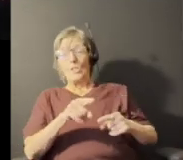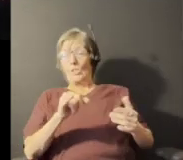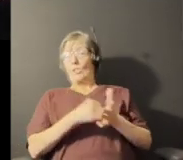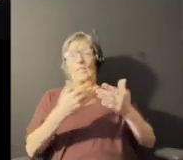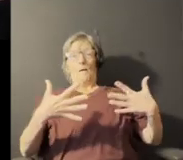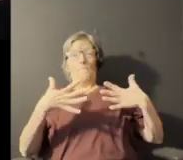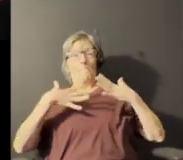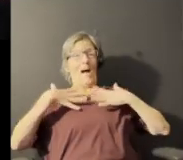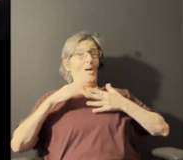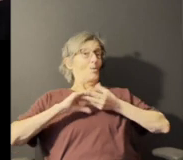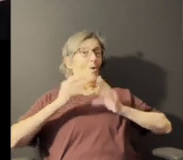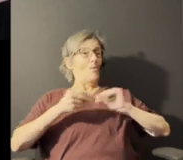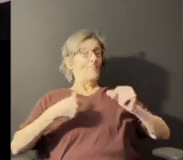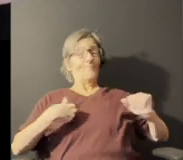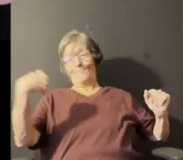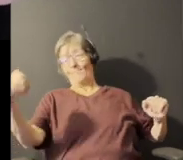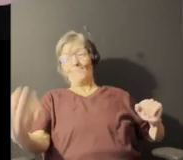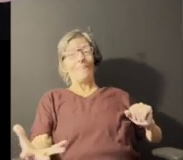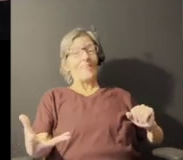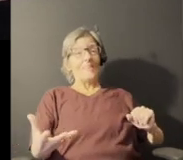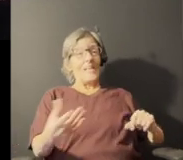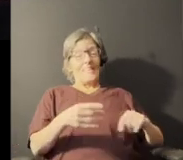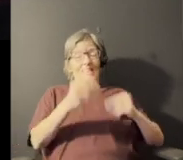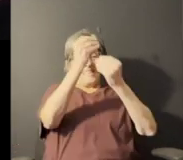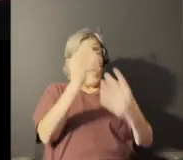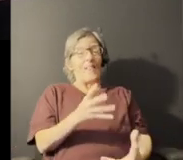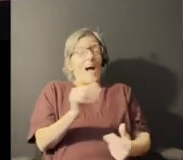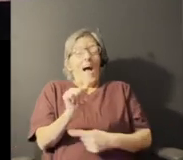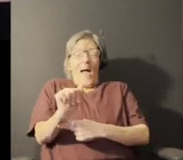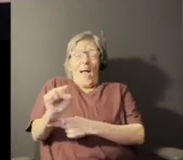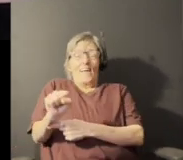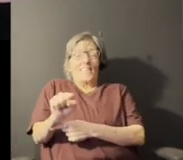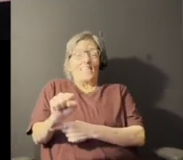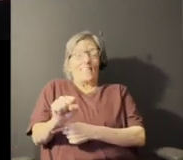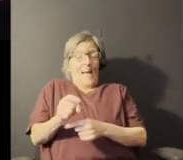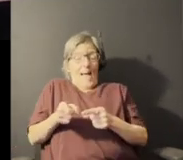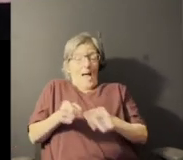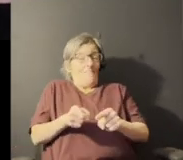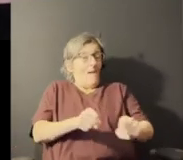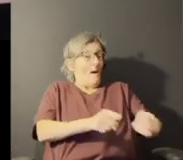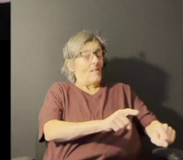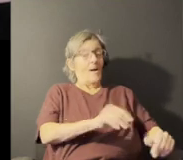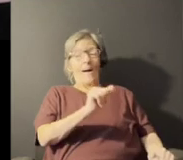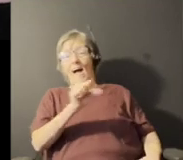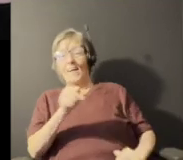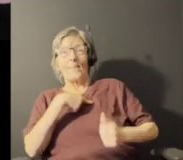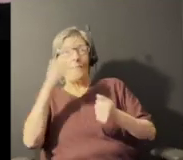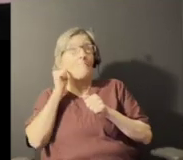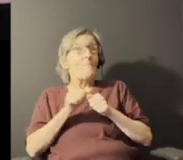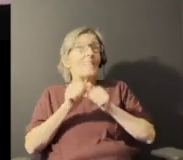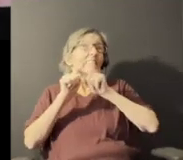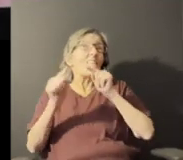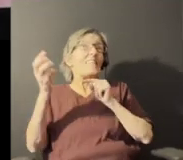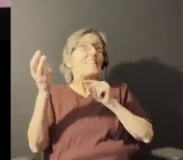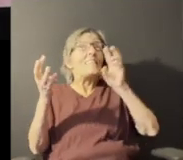is just my story, right? So I'm just telling it as it's happening, or as I'm, you know,